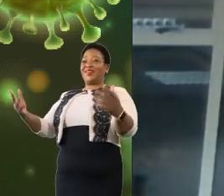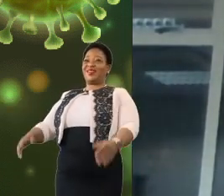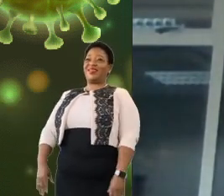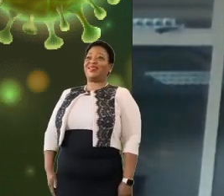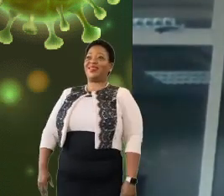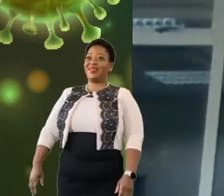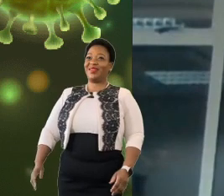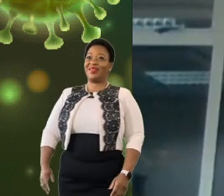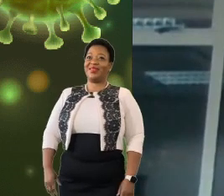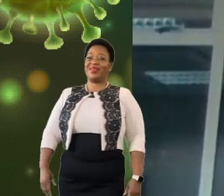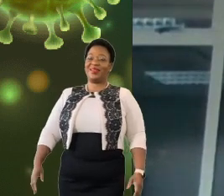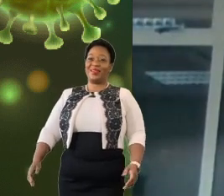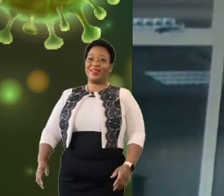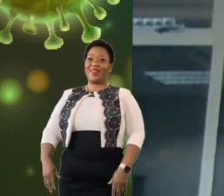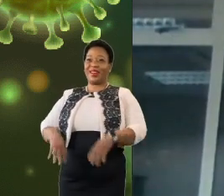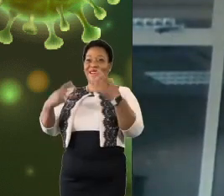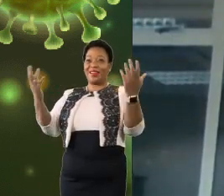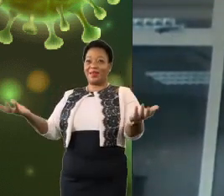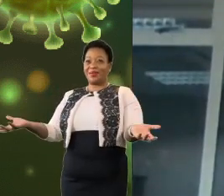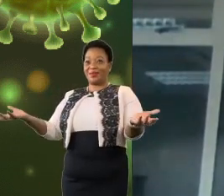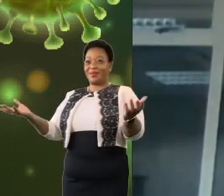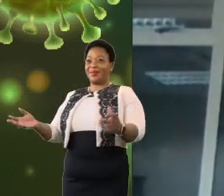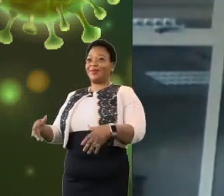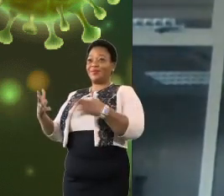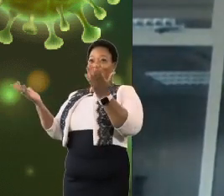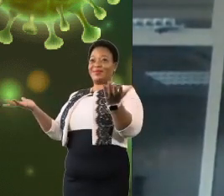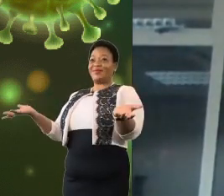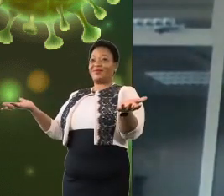and new, he wants